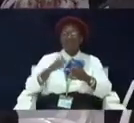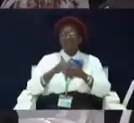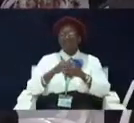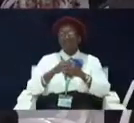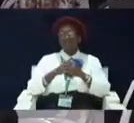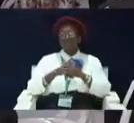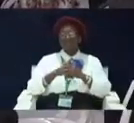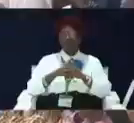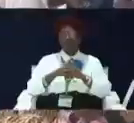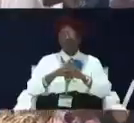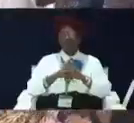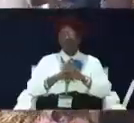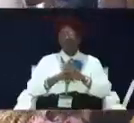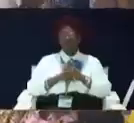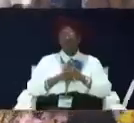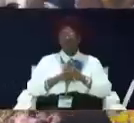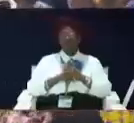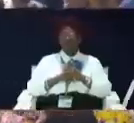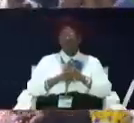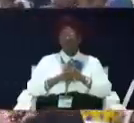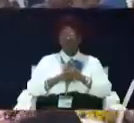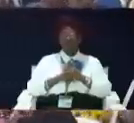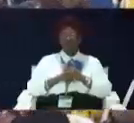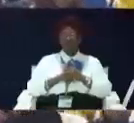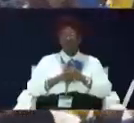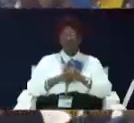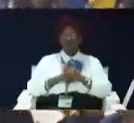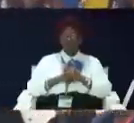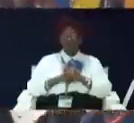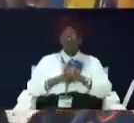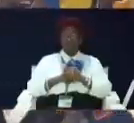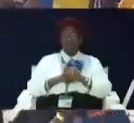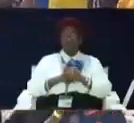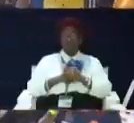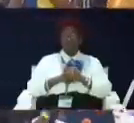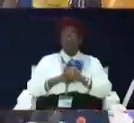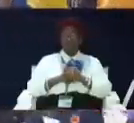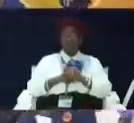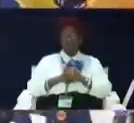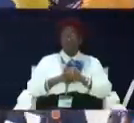Òun náà ni wípé àṣẹ ti jáde o.